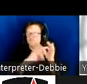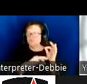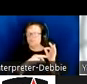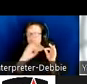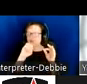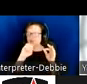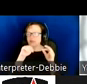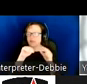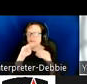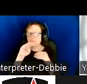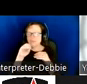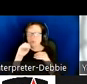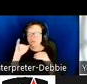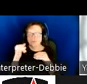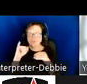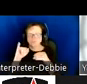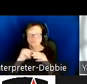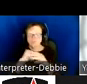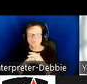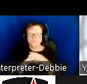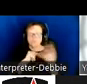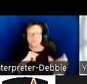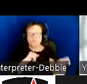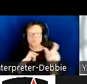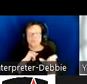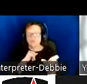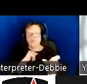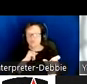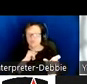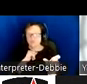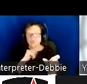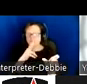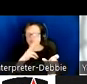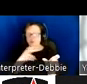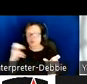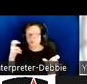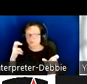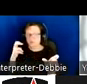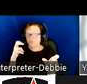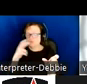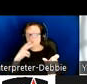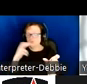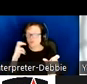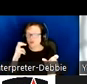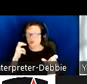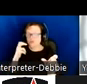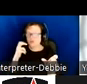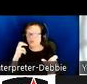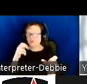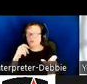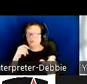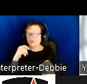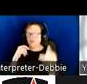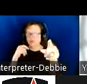We extract first features to be rendered from the web image and send the extracted information